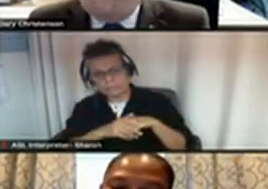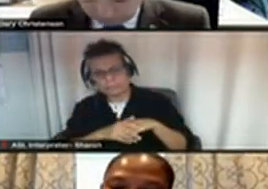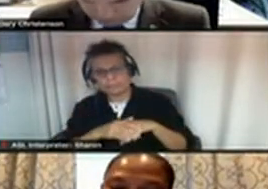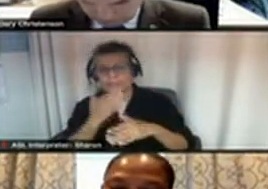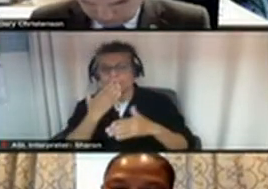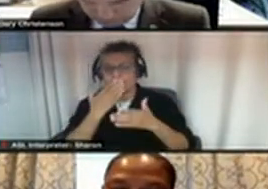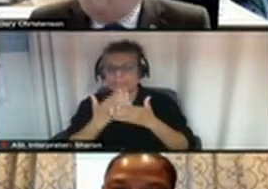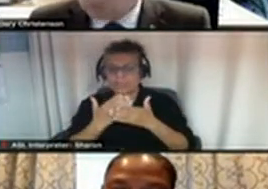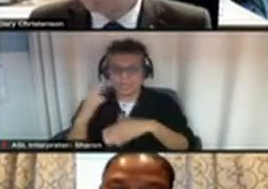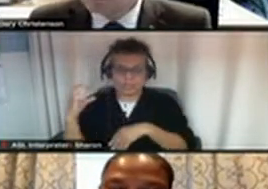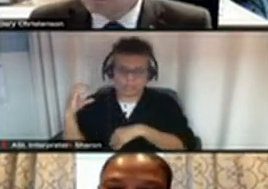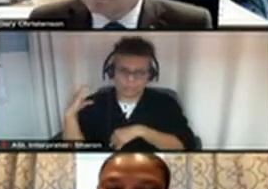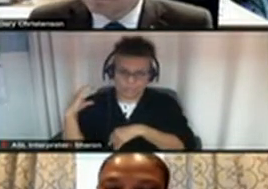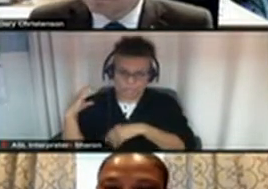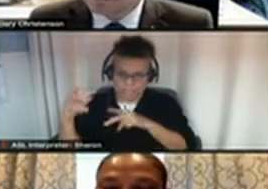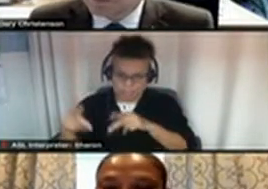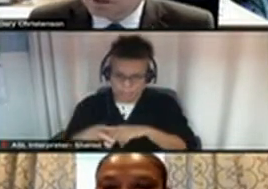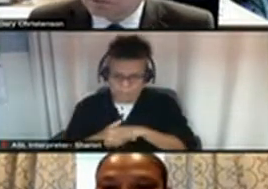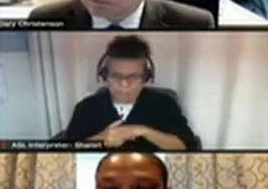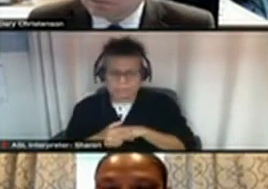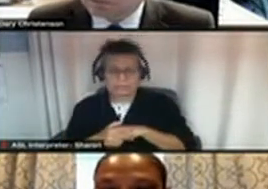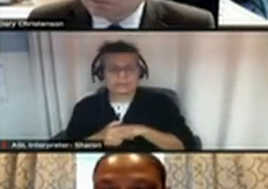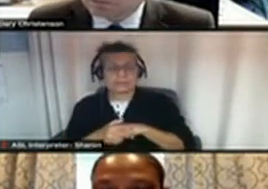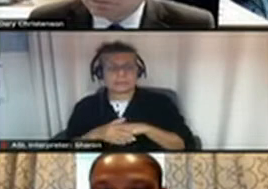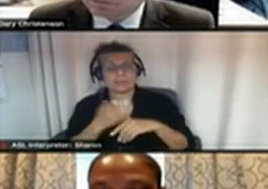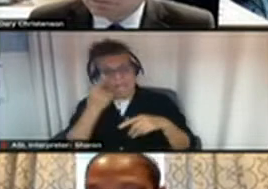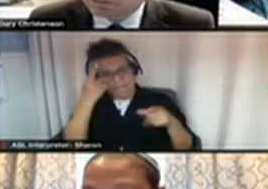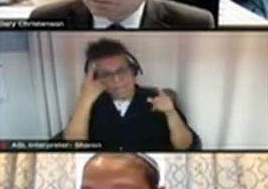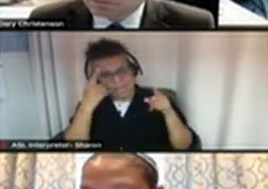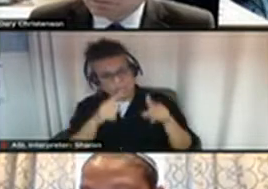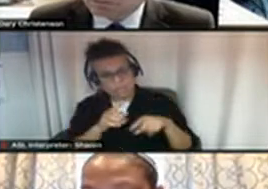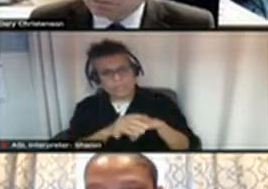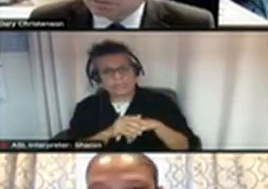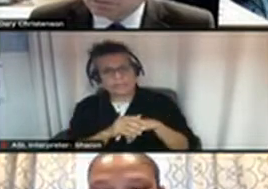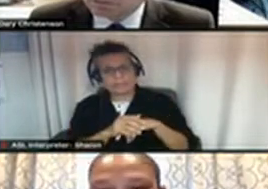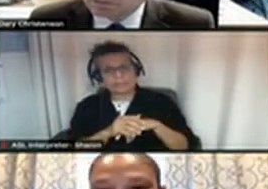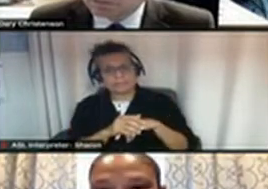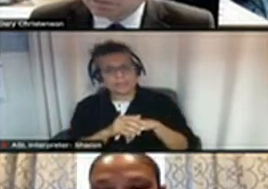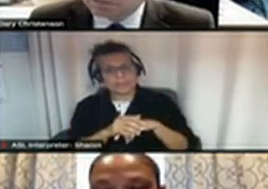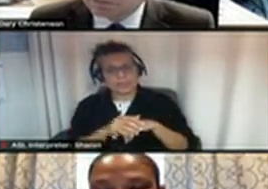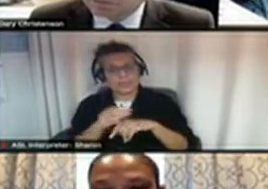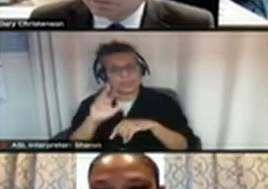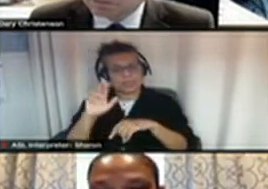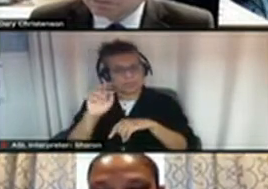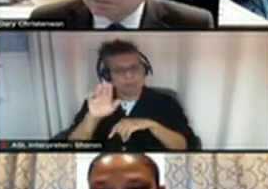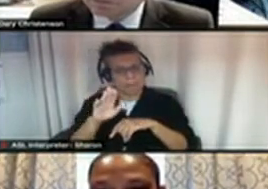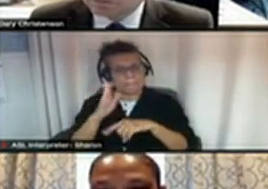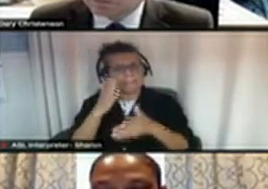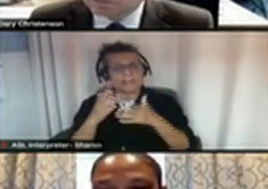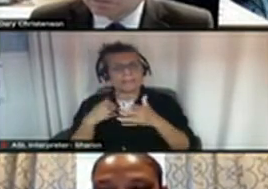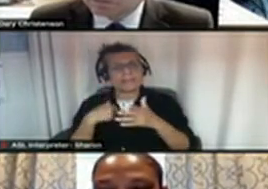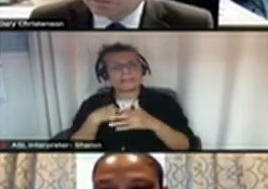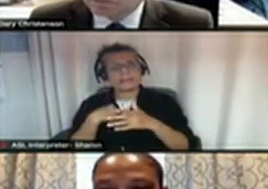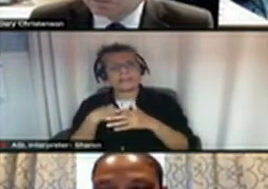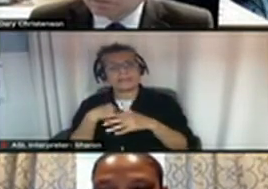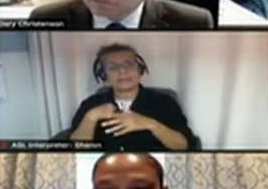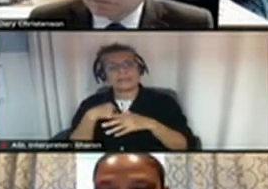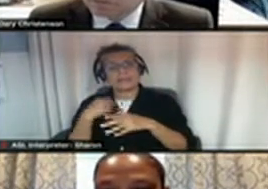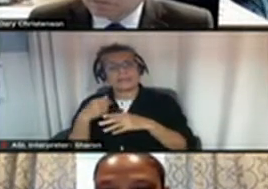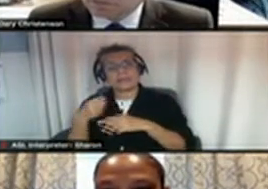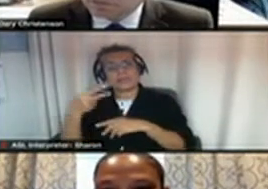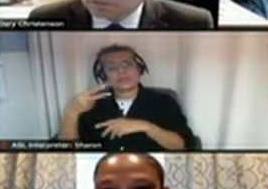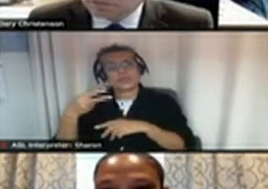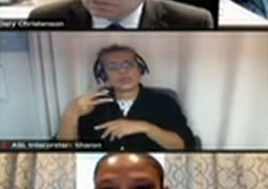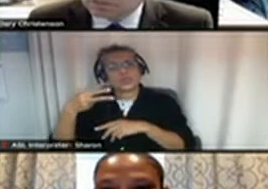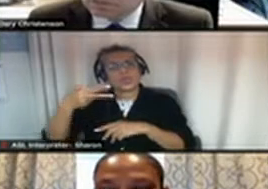Chairman. I also agree with Mr. McCarthy that maybe we should set a date 2 or 3 months ahead, you know, like